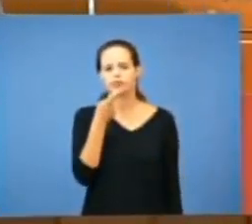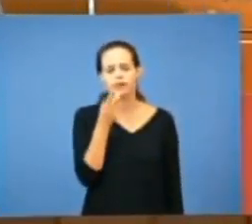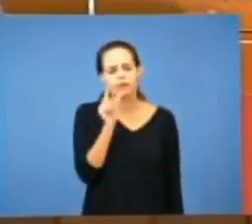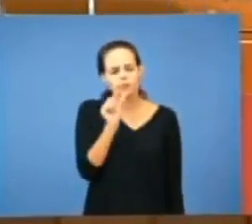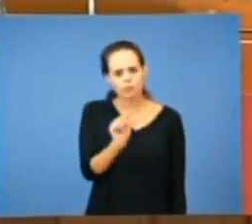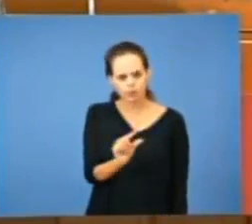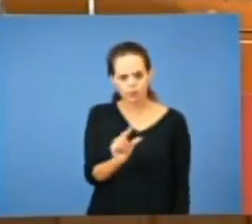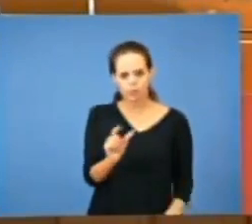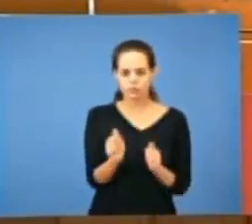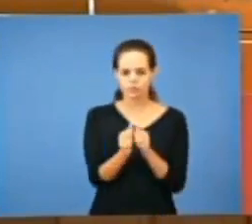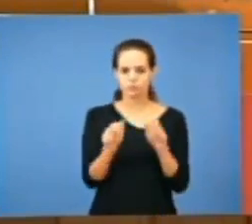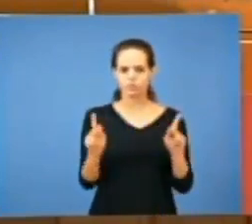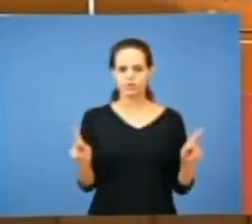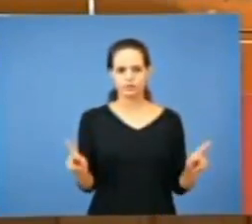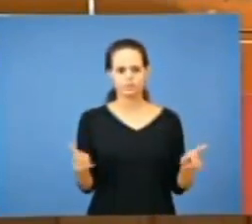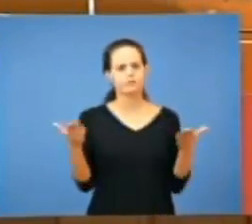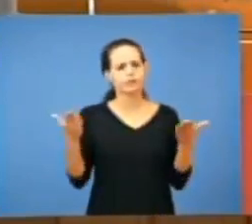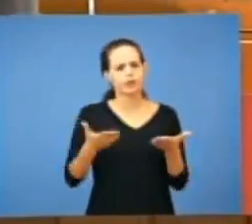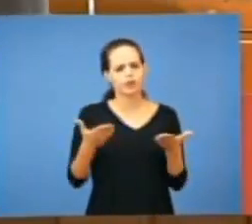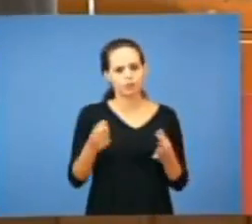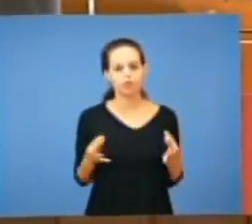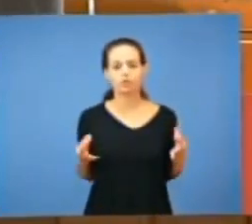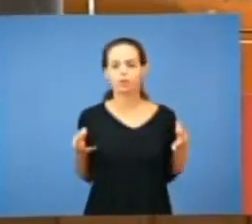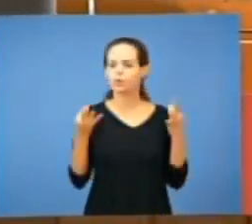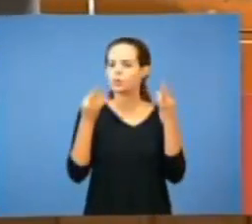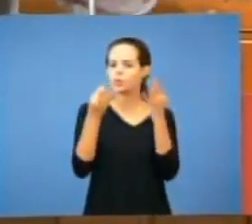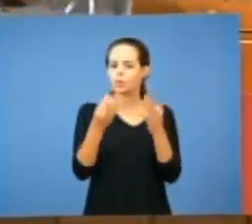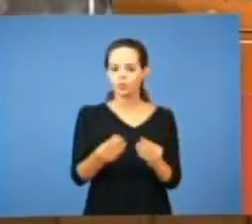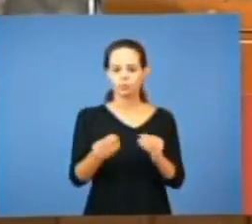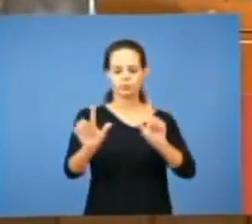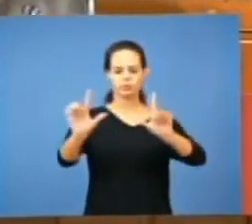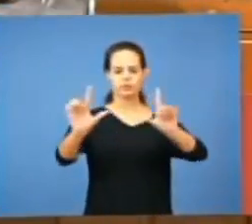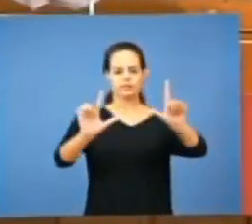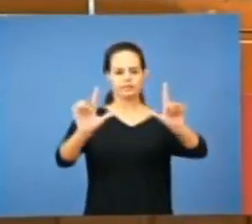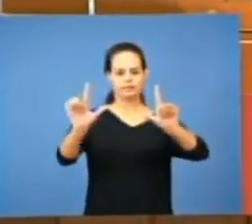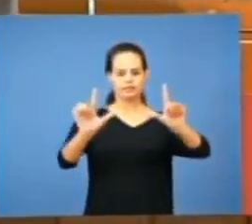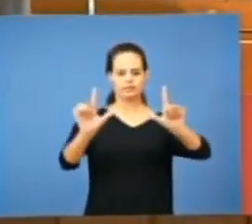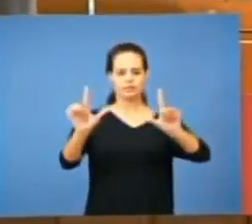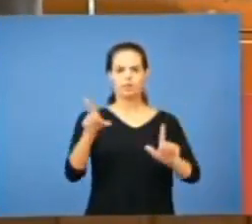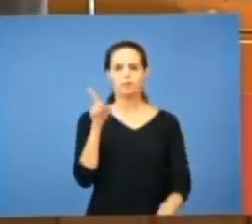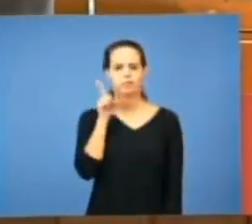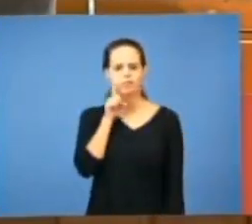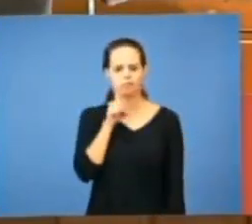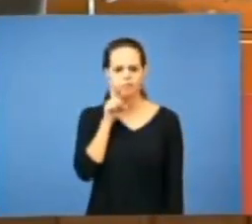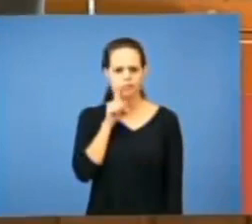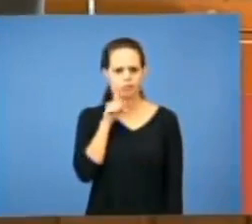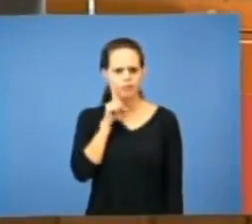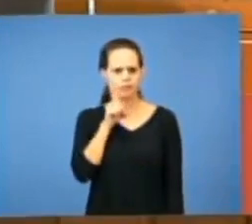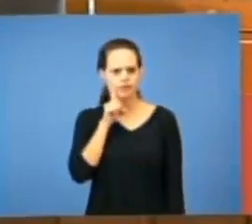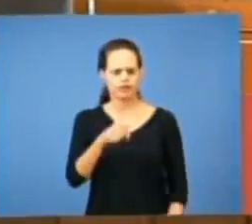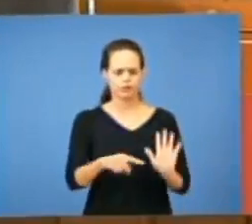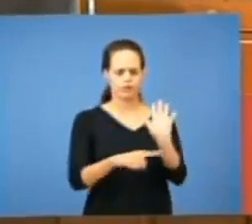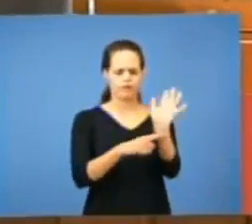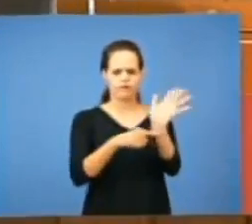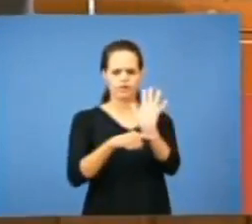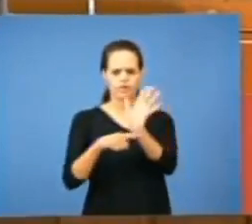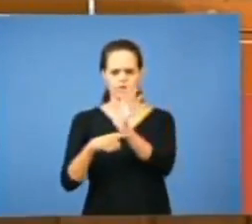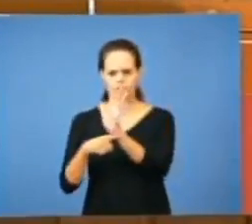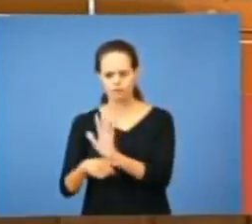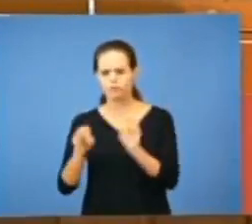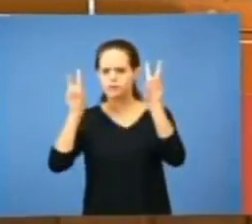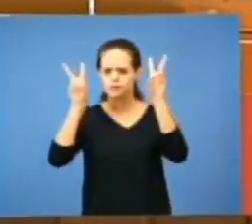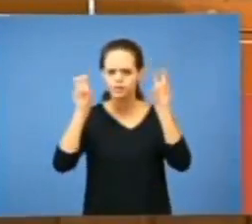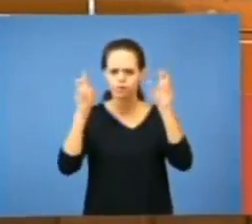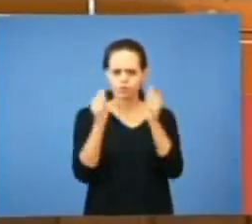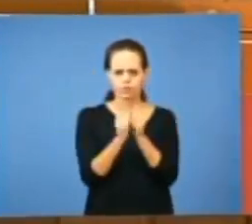I want to speak a little bit of revelations. Today, everyone is interested in revelation. The Americans